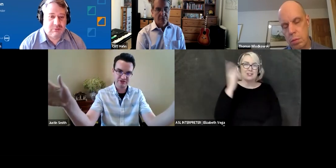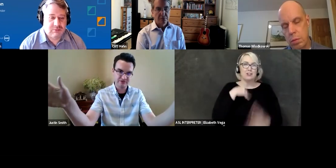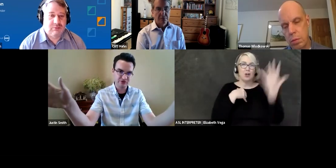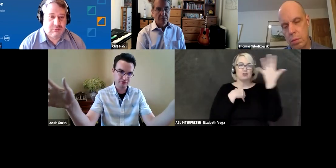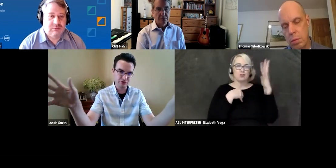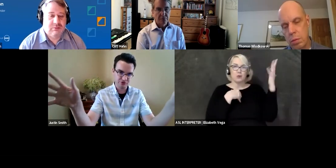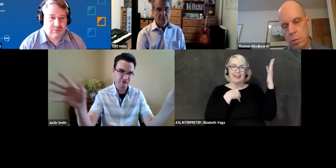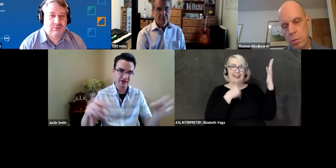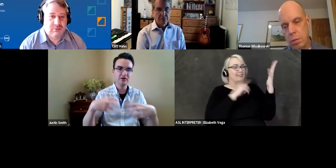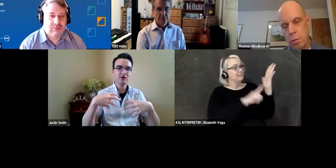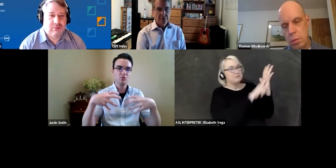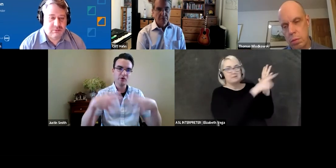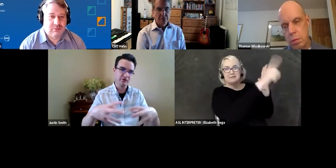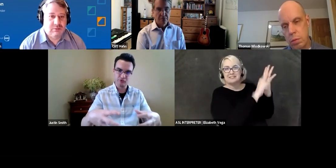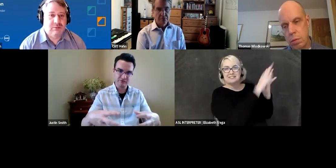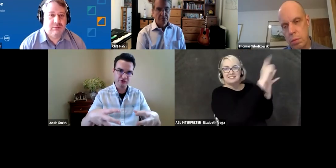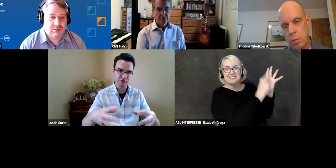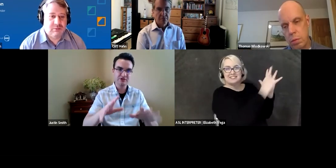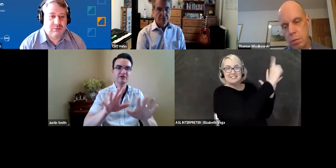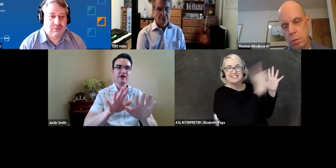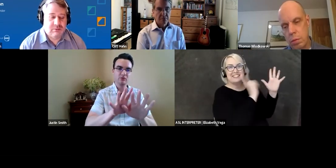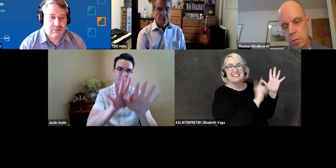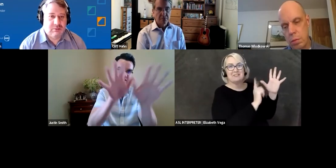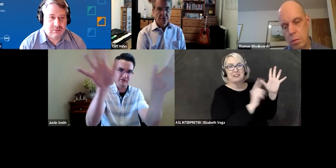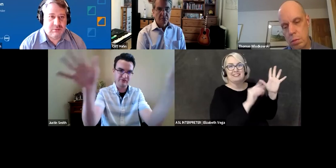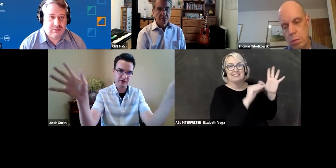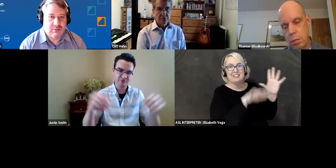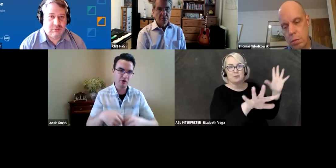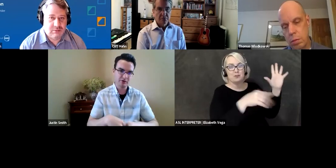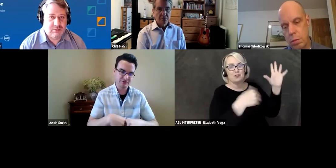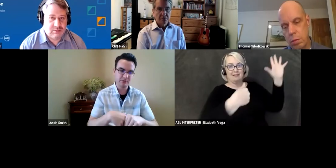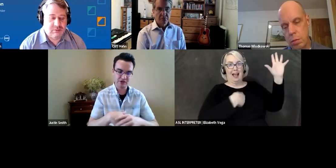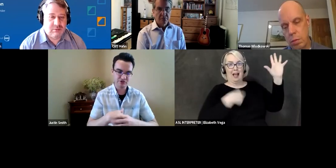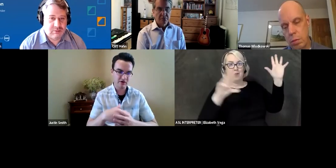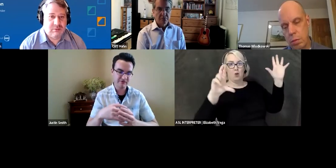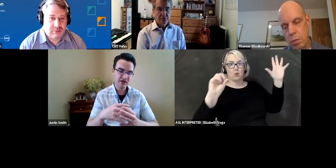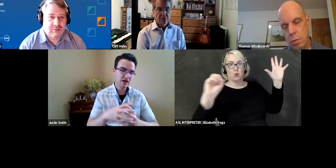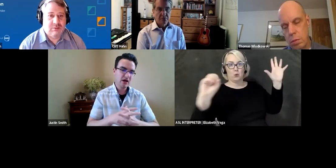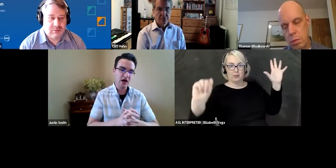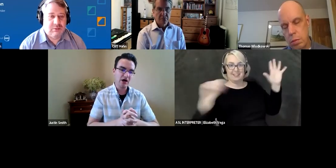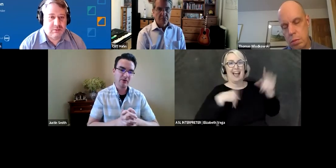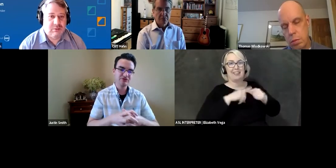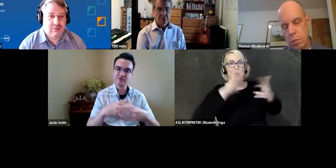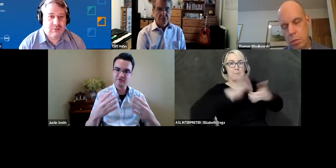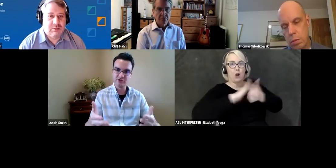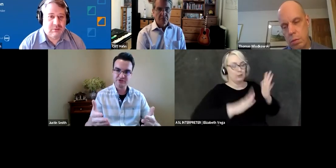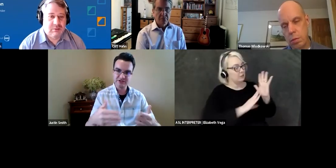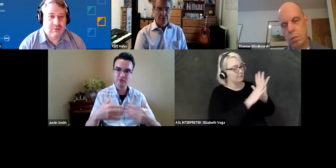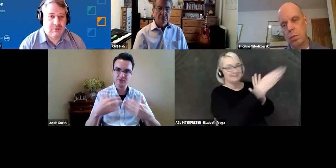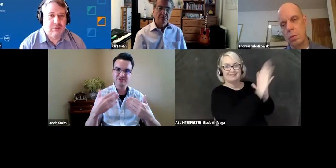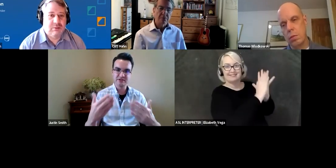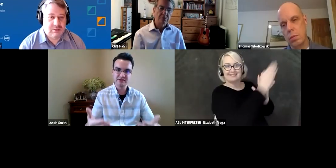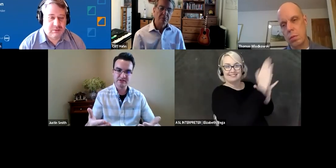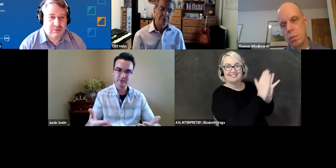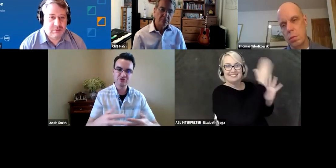different branches of distribution, right? We're the root of the tree and we have various partners that branch off. So for VOD,